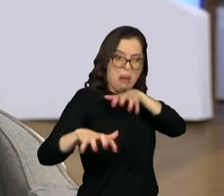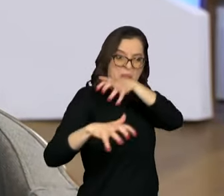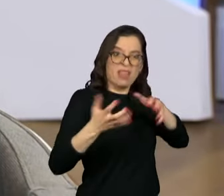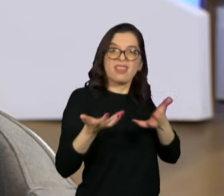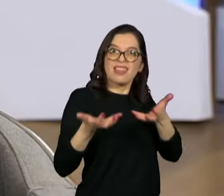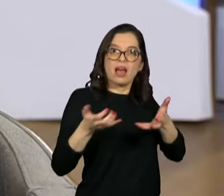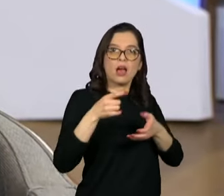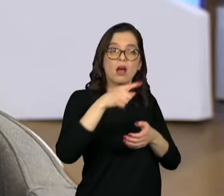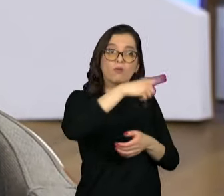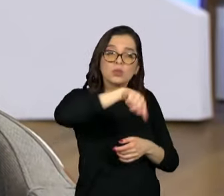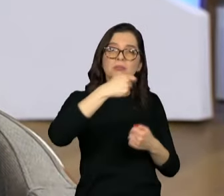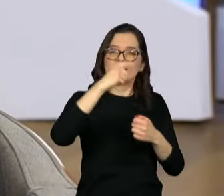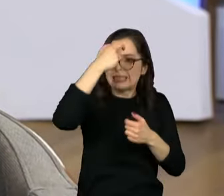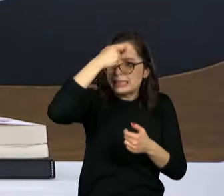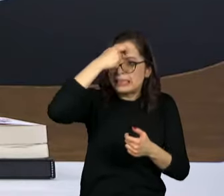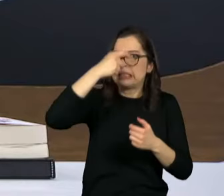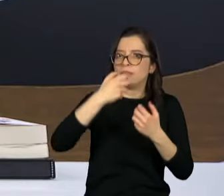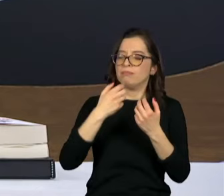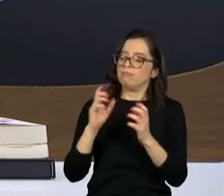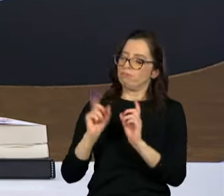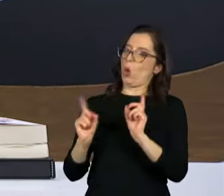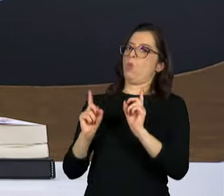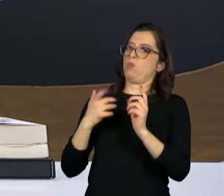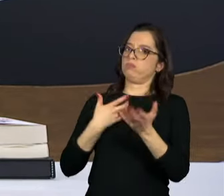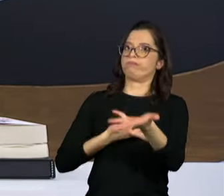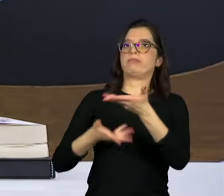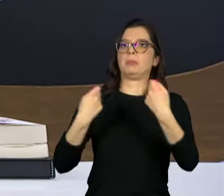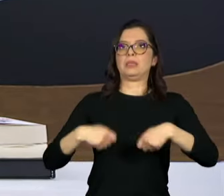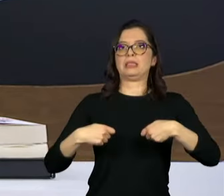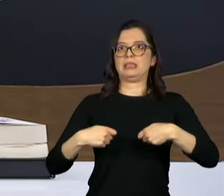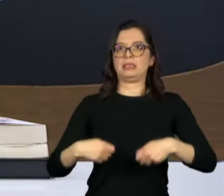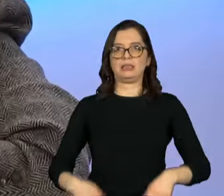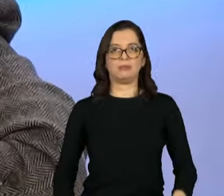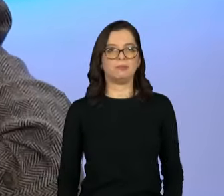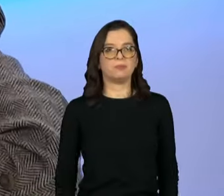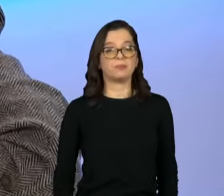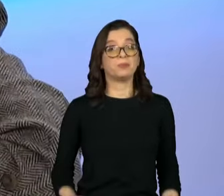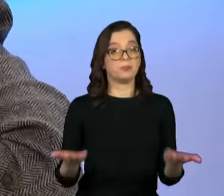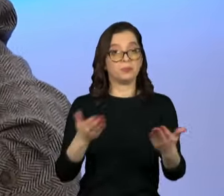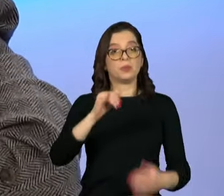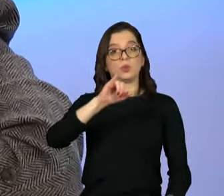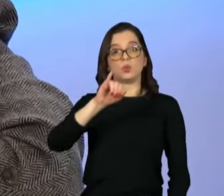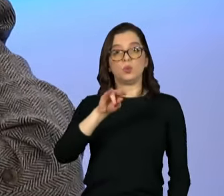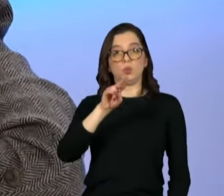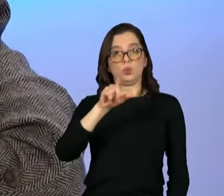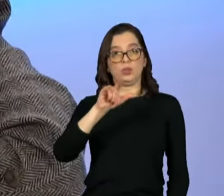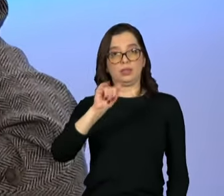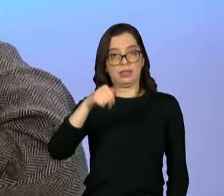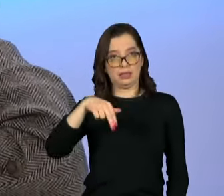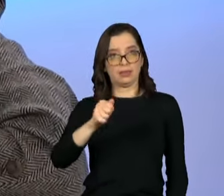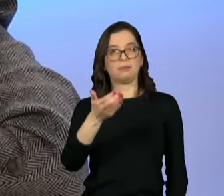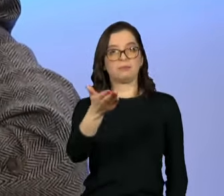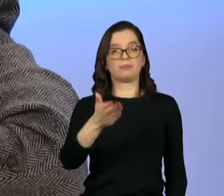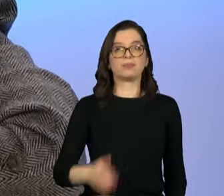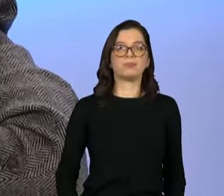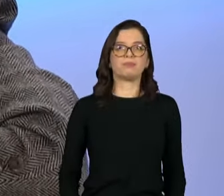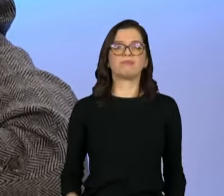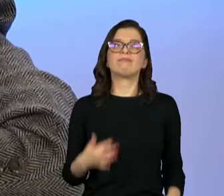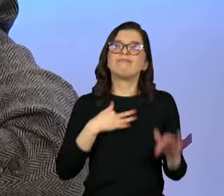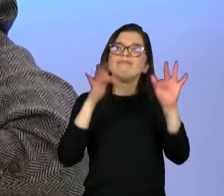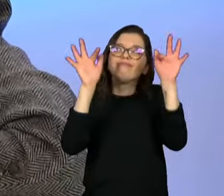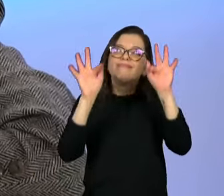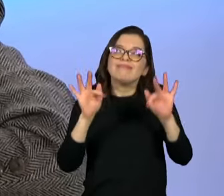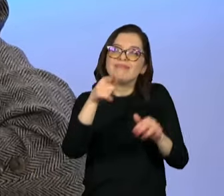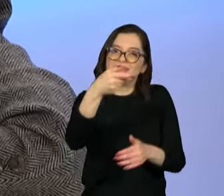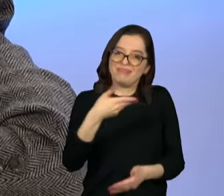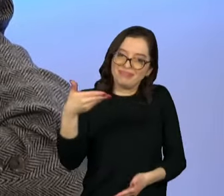the polarization. Ju, para a gente fechar nossa roda. Professor, muito feliz de estar aqui, grande privilégio.